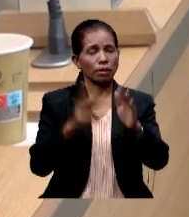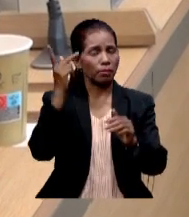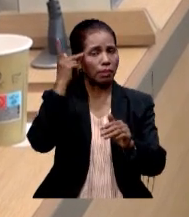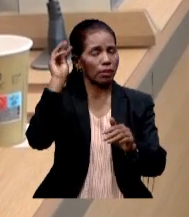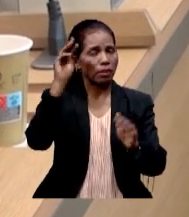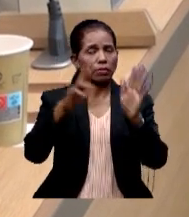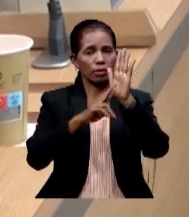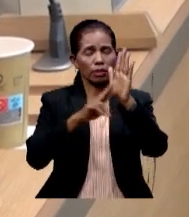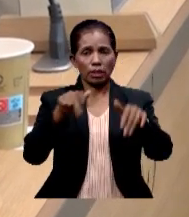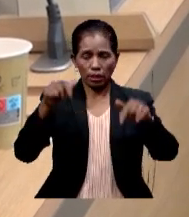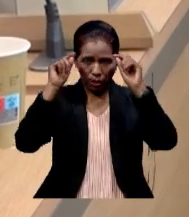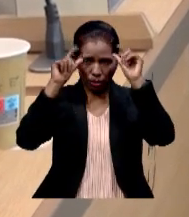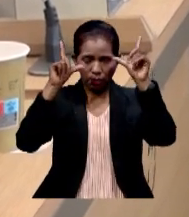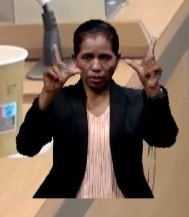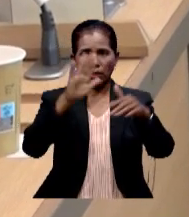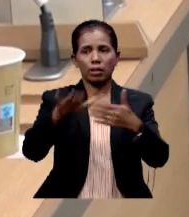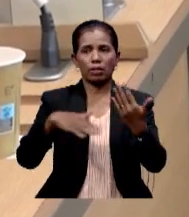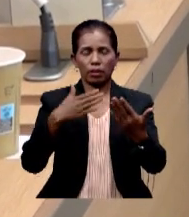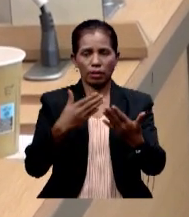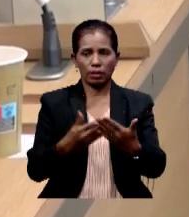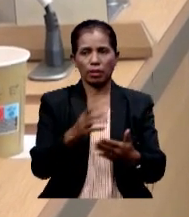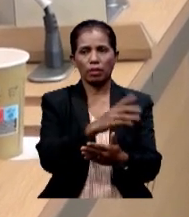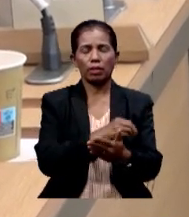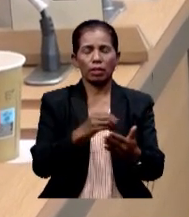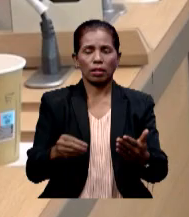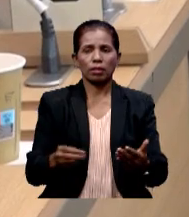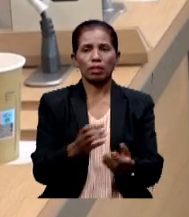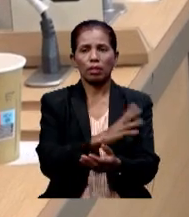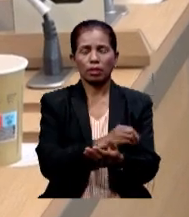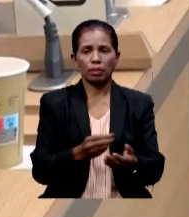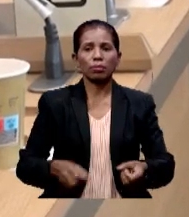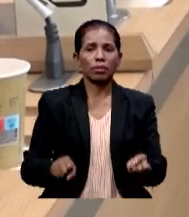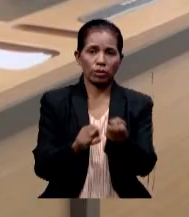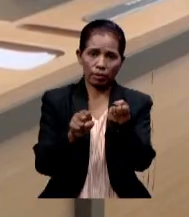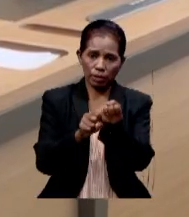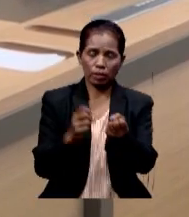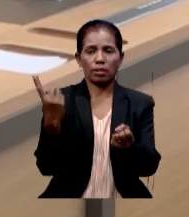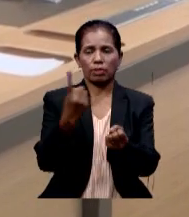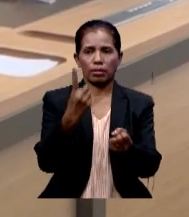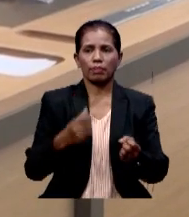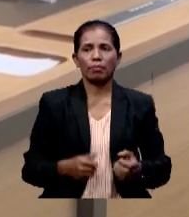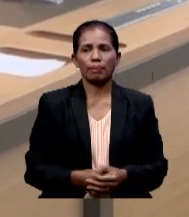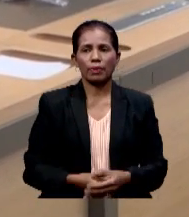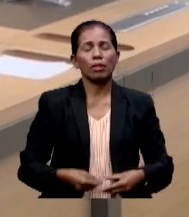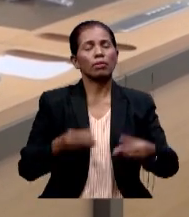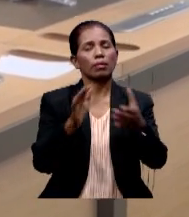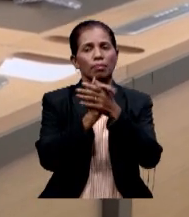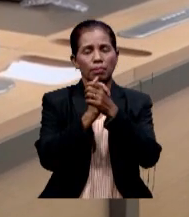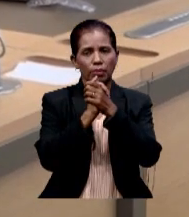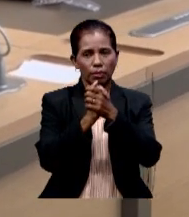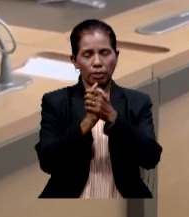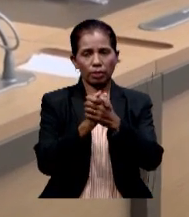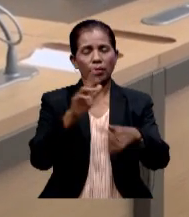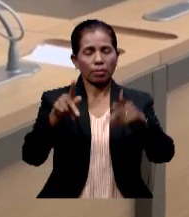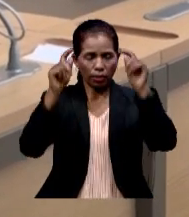and Timor-Leste to the WTO as soon as possible before the MC13. Congratulates all the efforts of the East